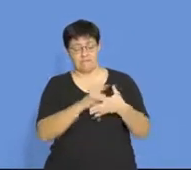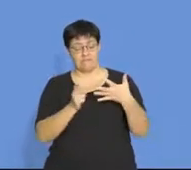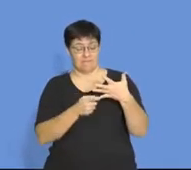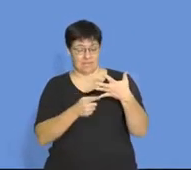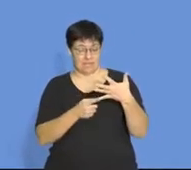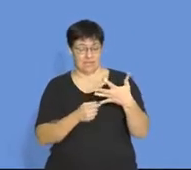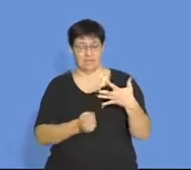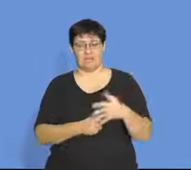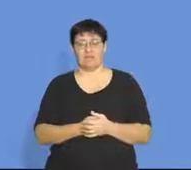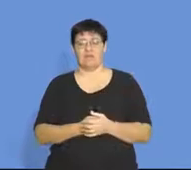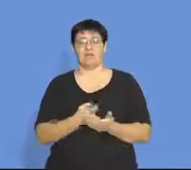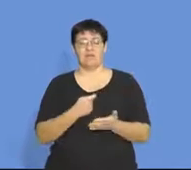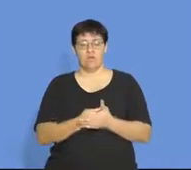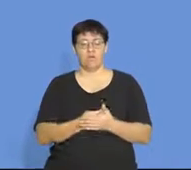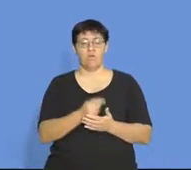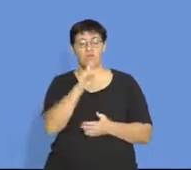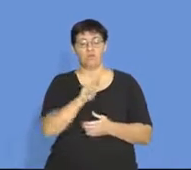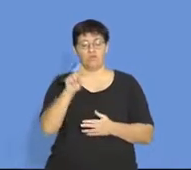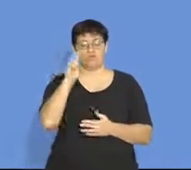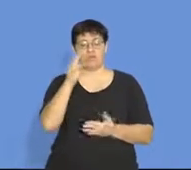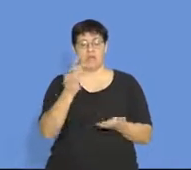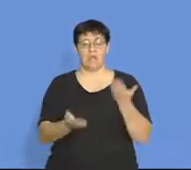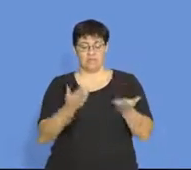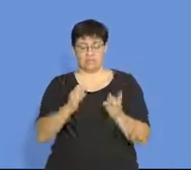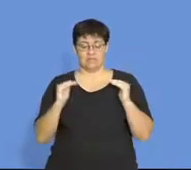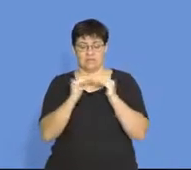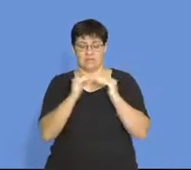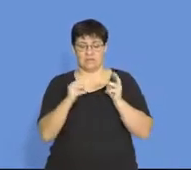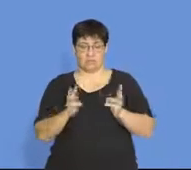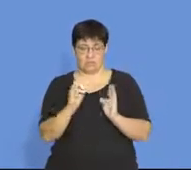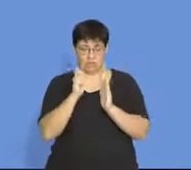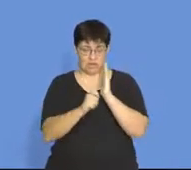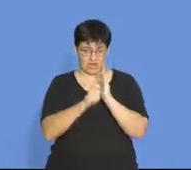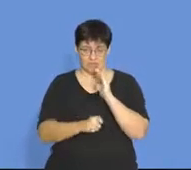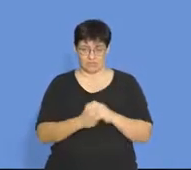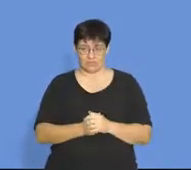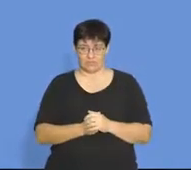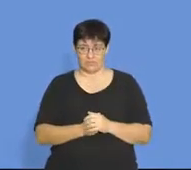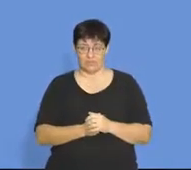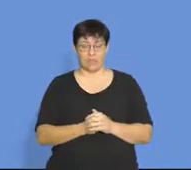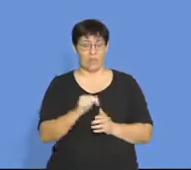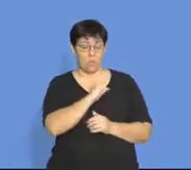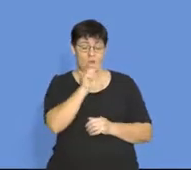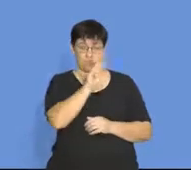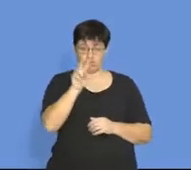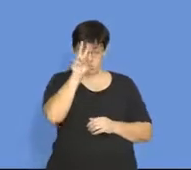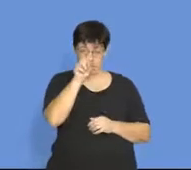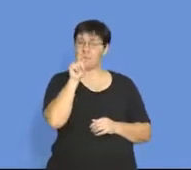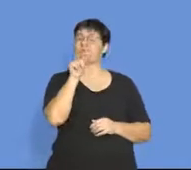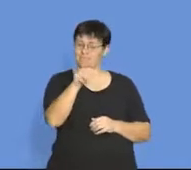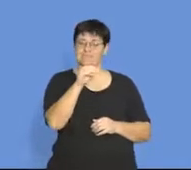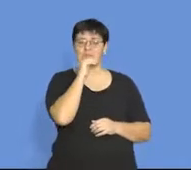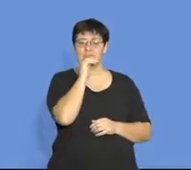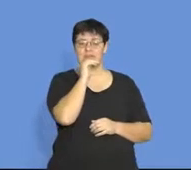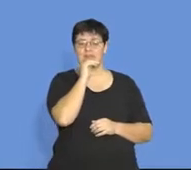step 5 will be we write the quadratic equations in standard form, because you can already see because of that squared,